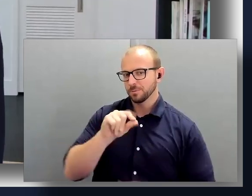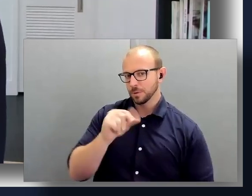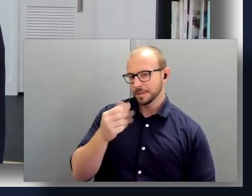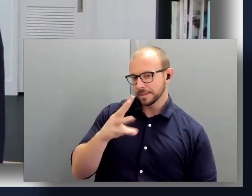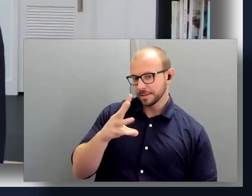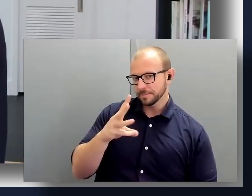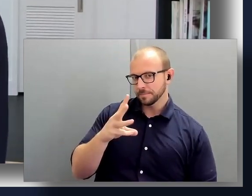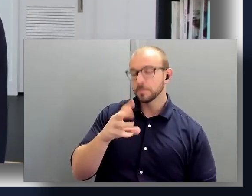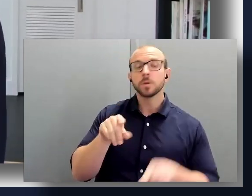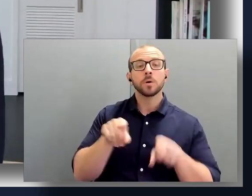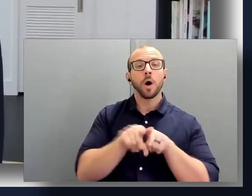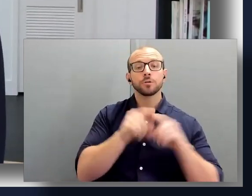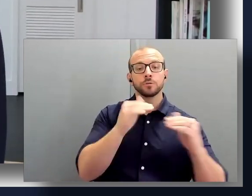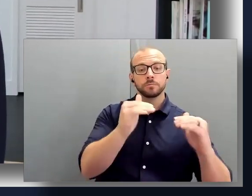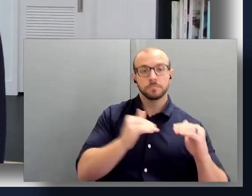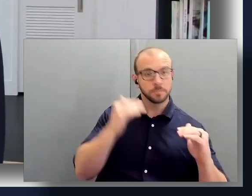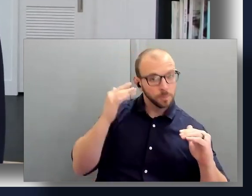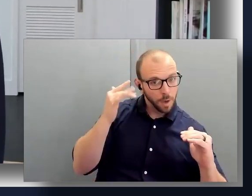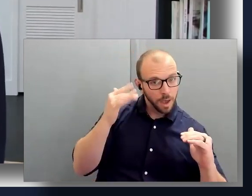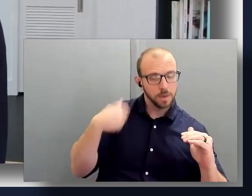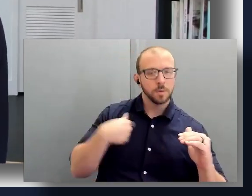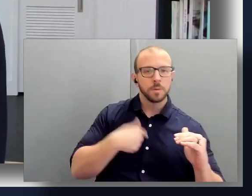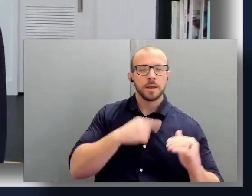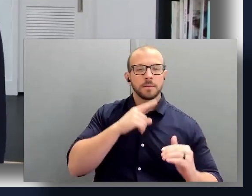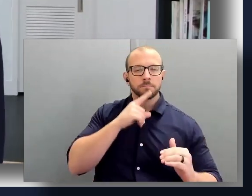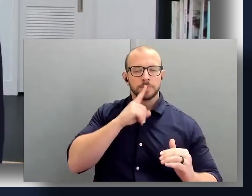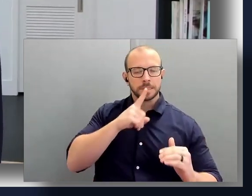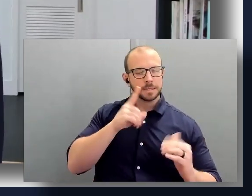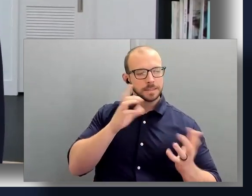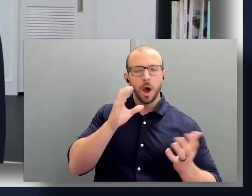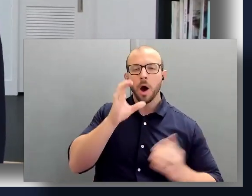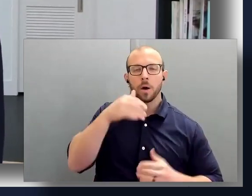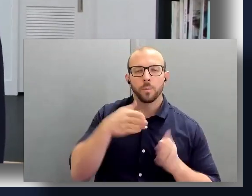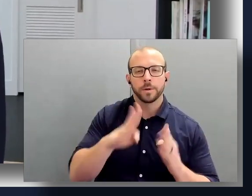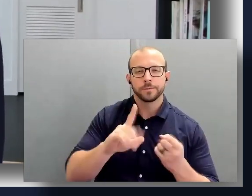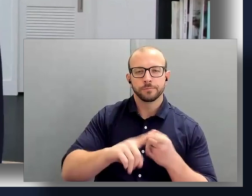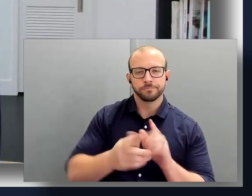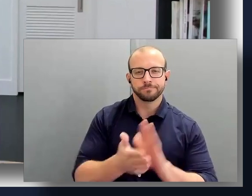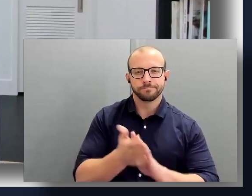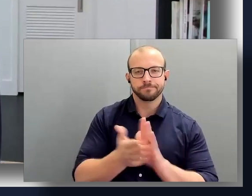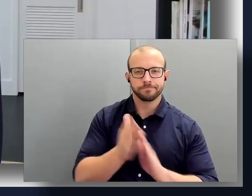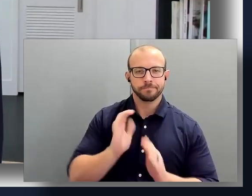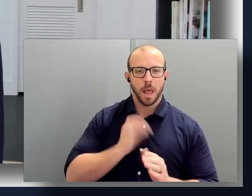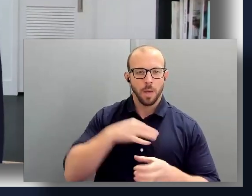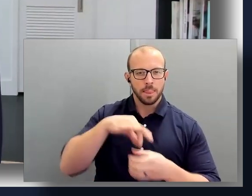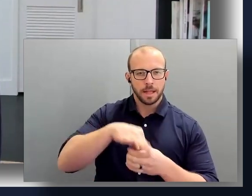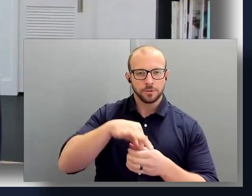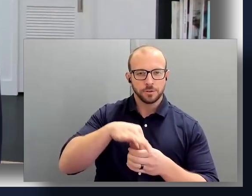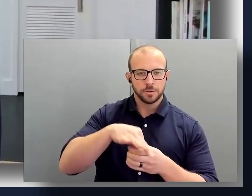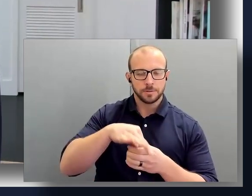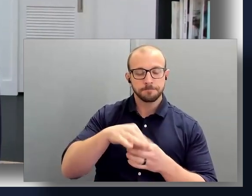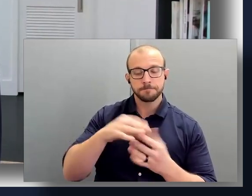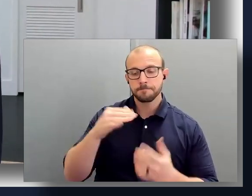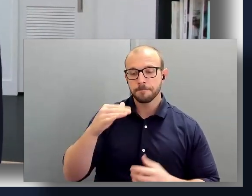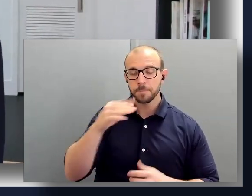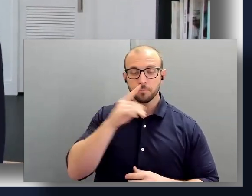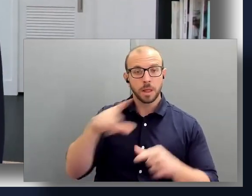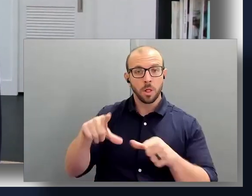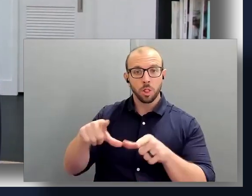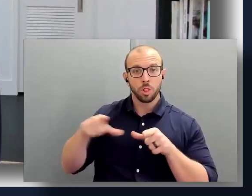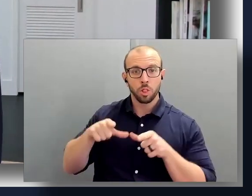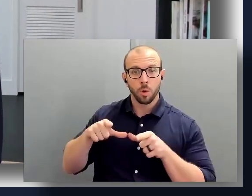We also got downgraded because we have a very, very unusual way of running our elections. It's